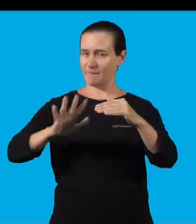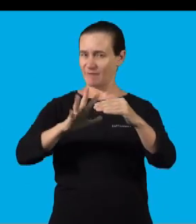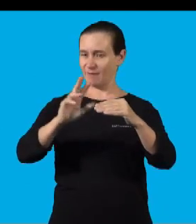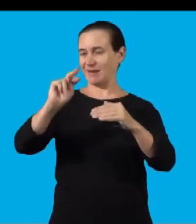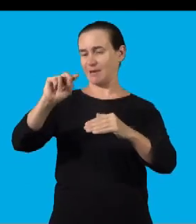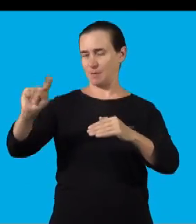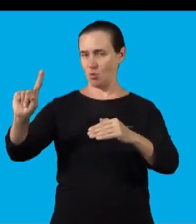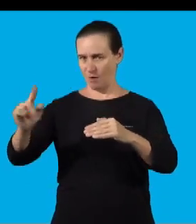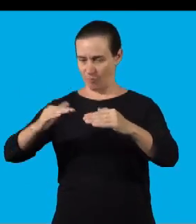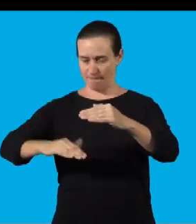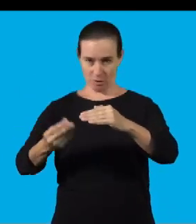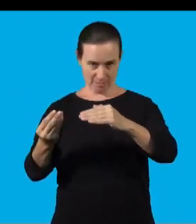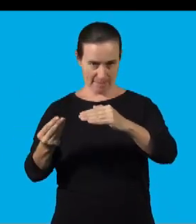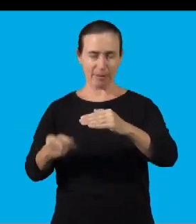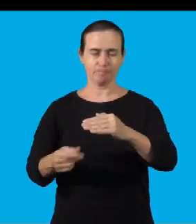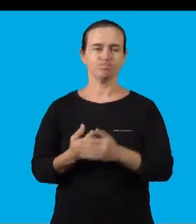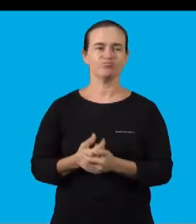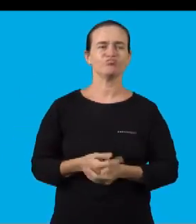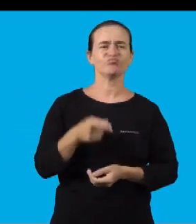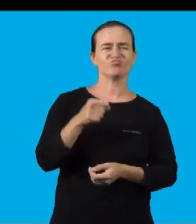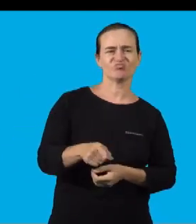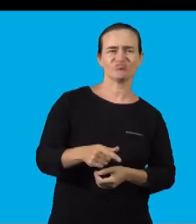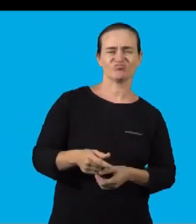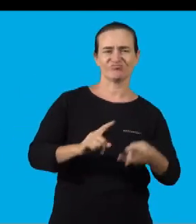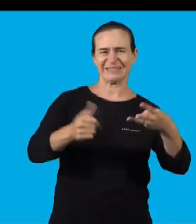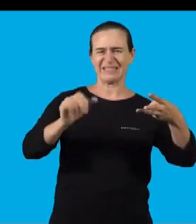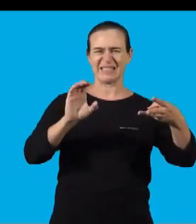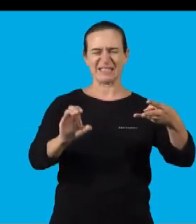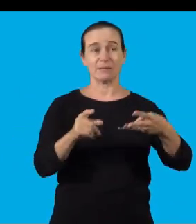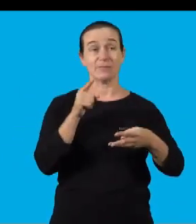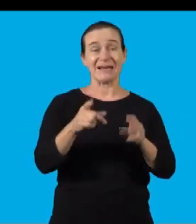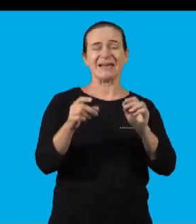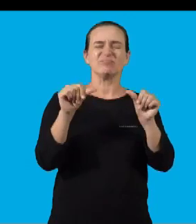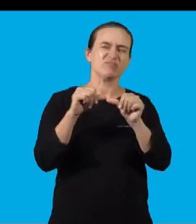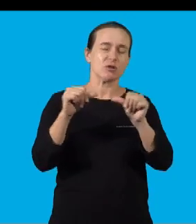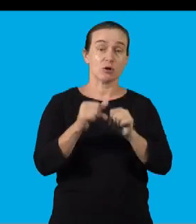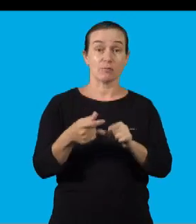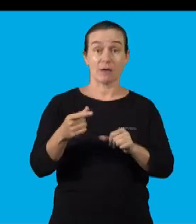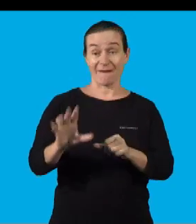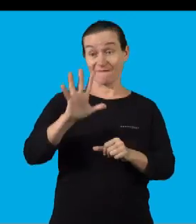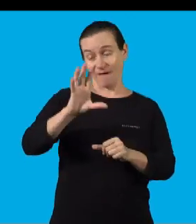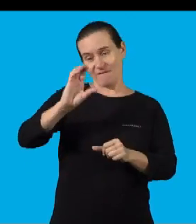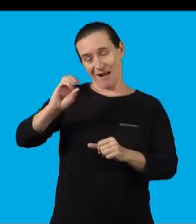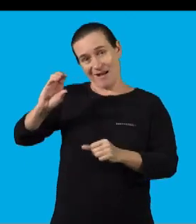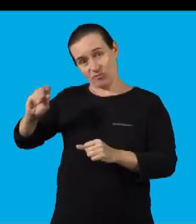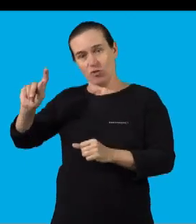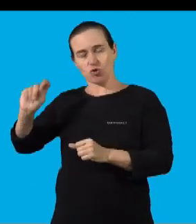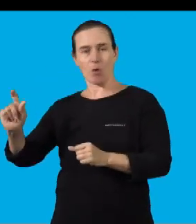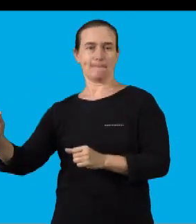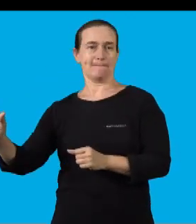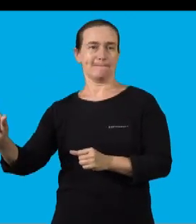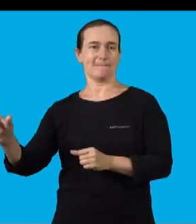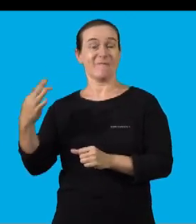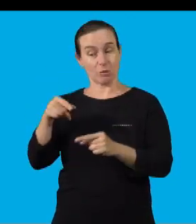the denominator. So it says that determine the 500th term of the sequence.